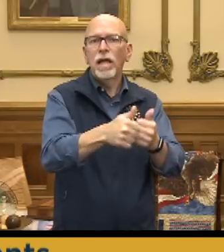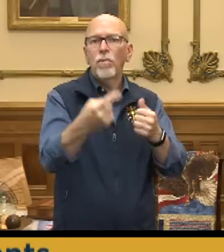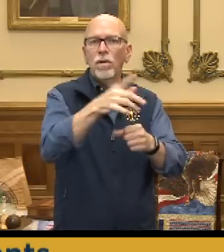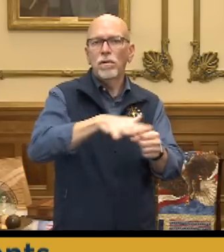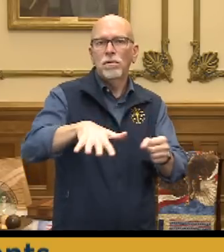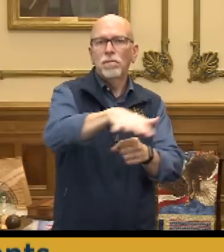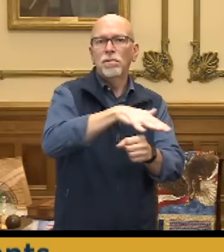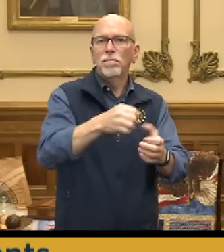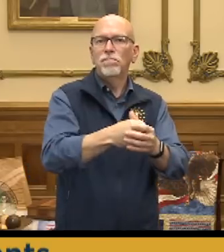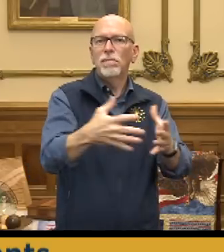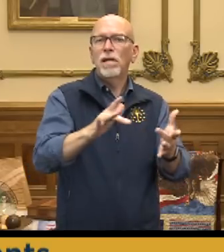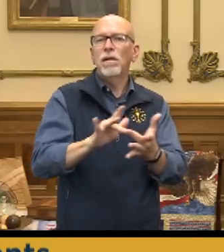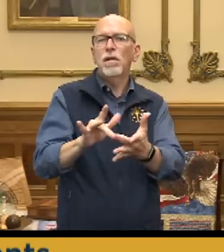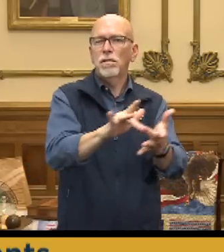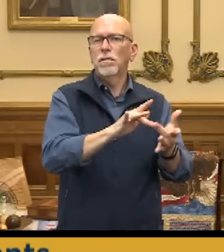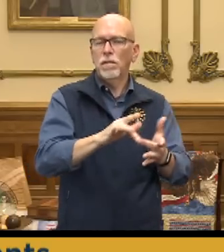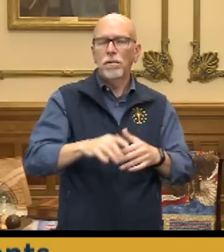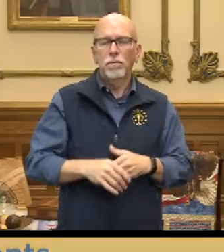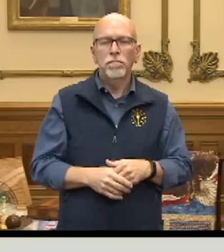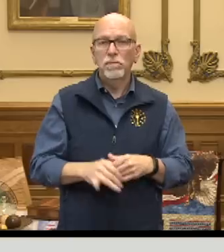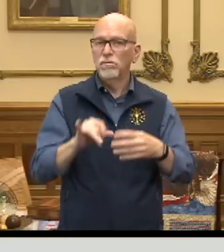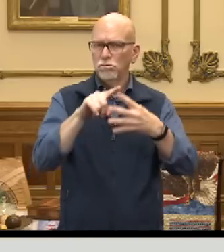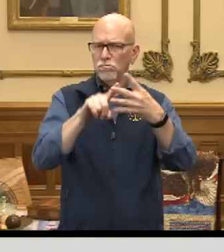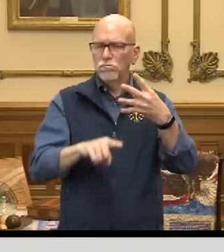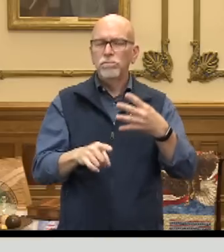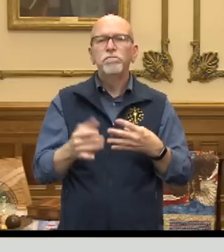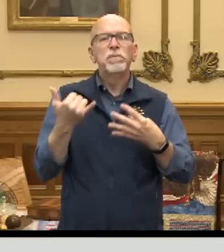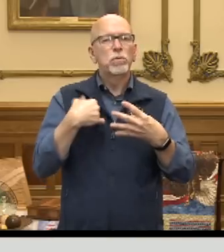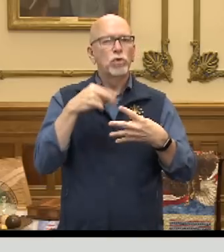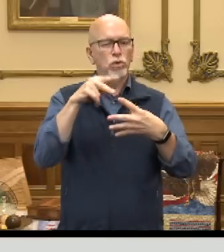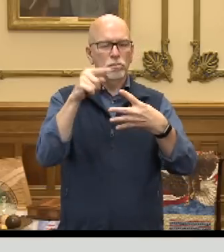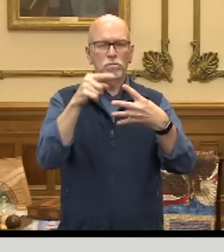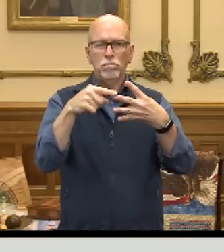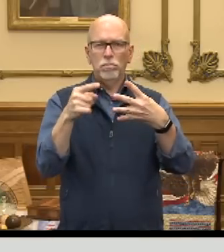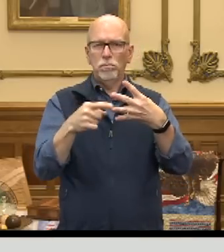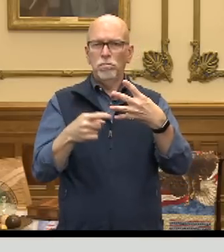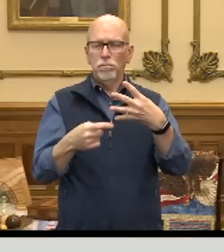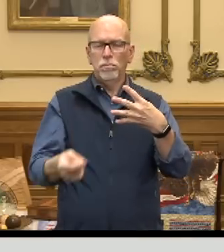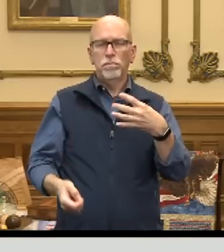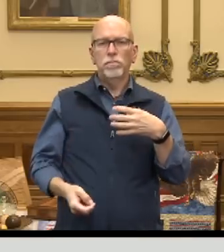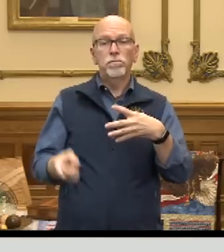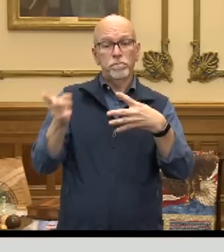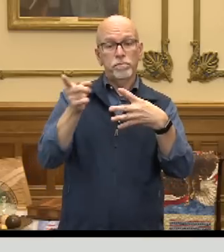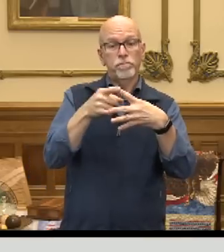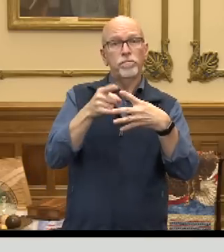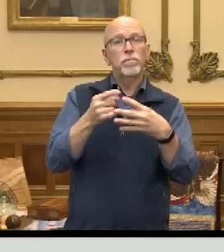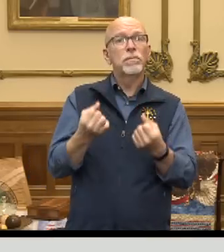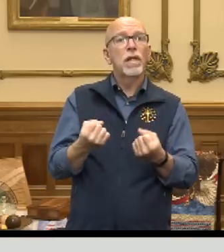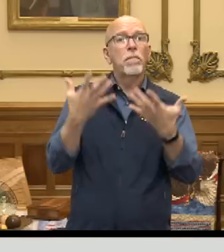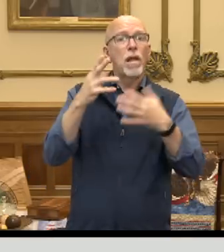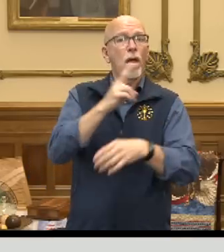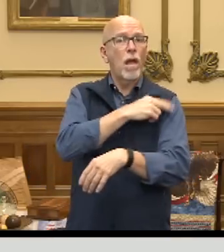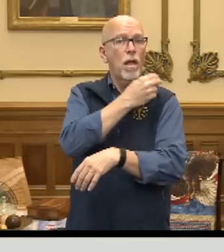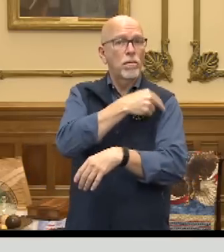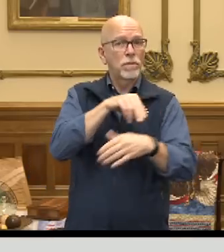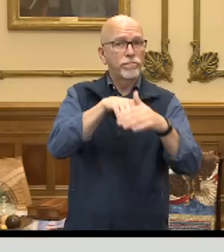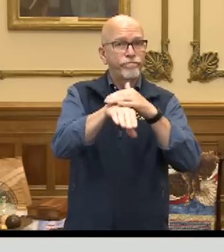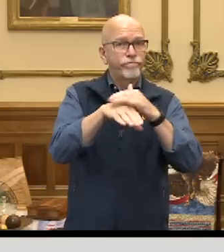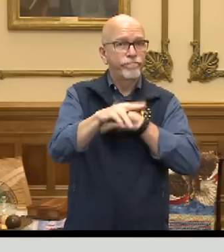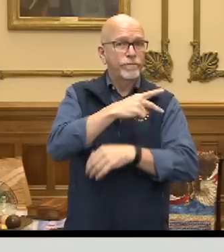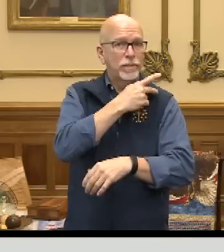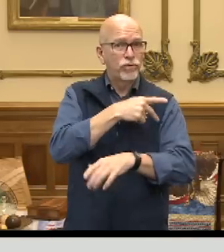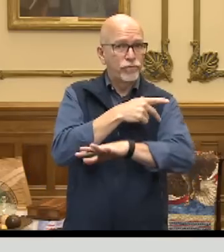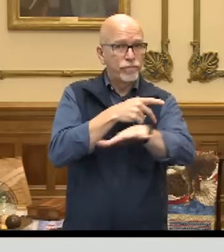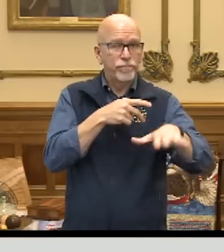and expand contact tracing. So let's look at these one by one. First, the number of hospitalized COVID-19